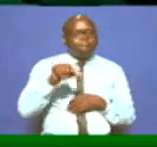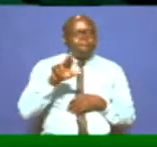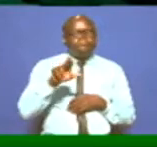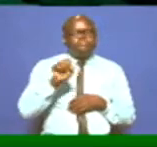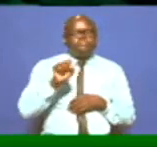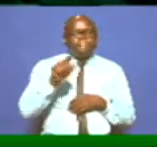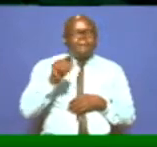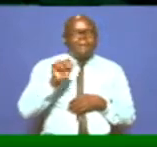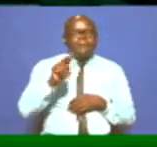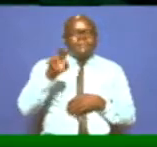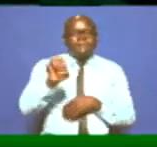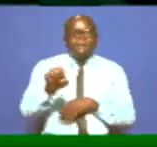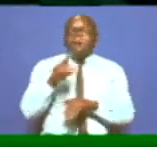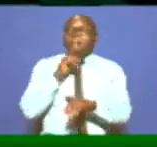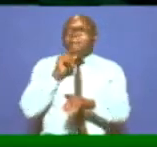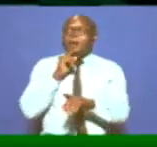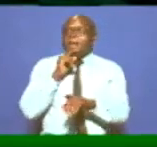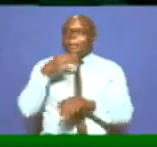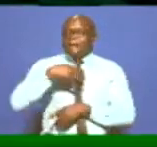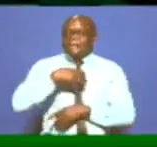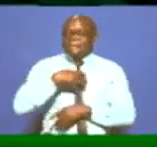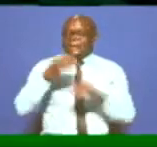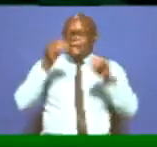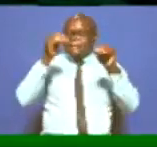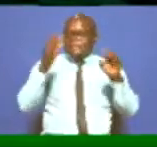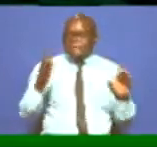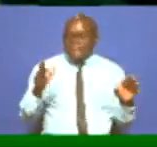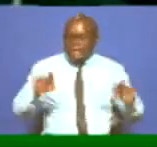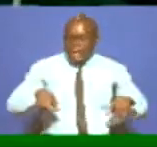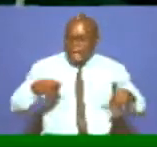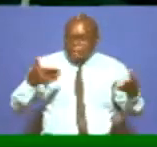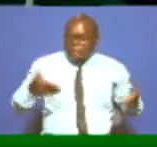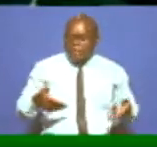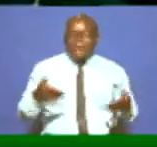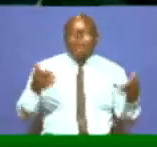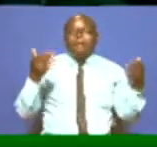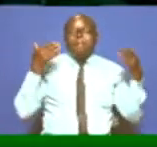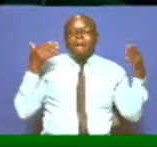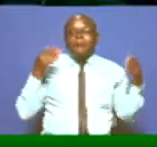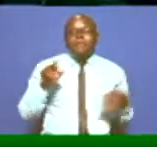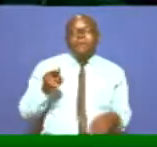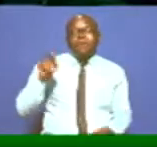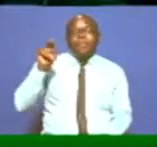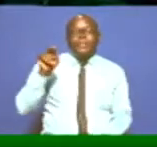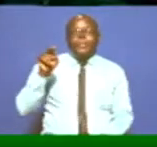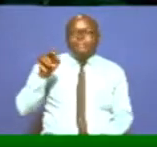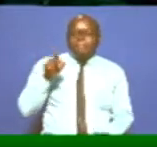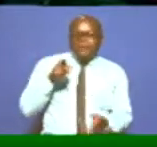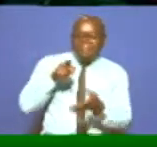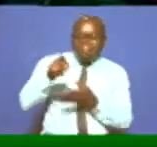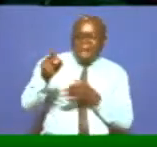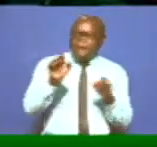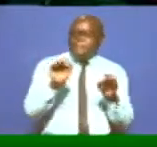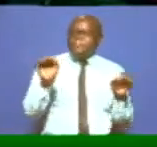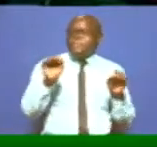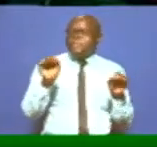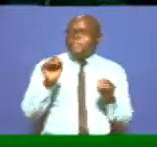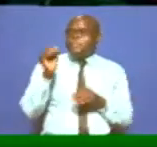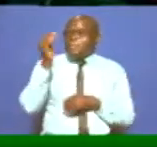Mugwika, a retired teacher and a resident of North Menti constituency, has not been paid his pension dues